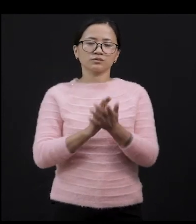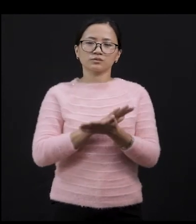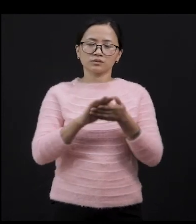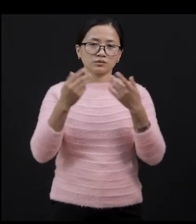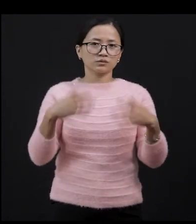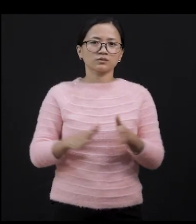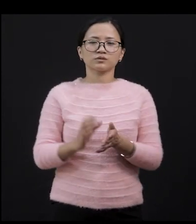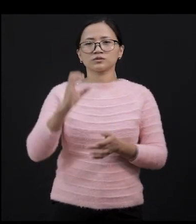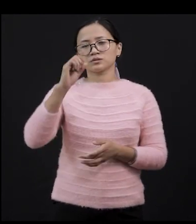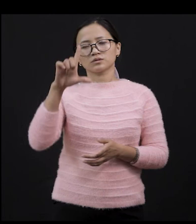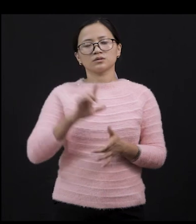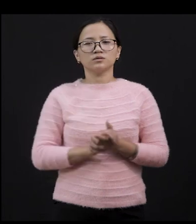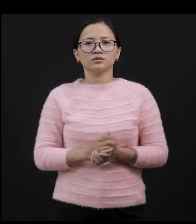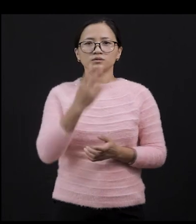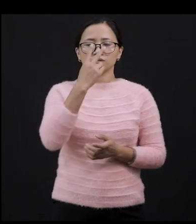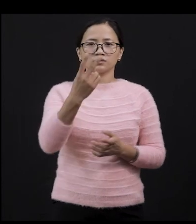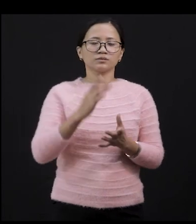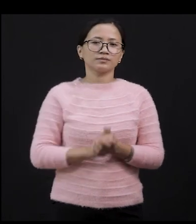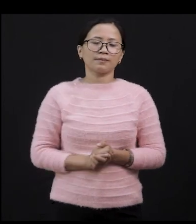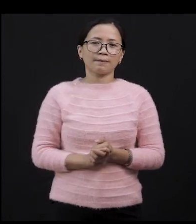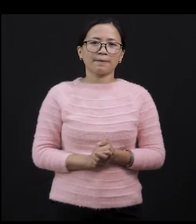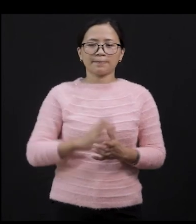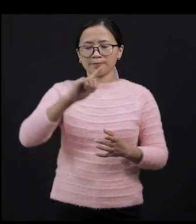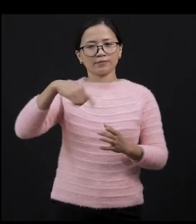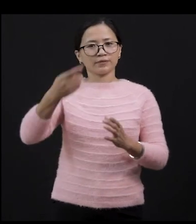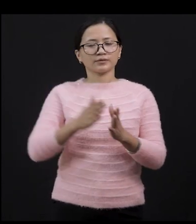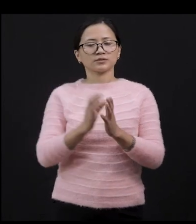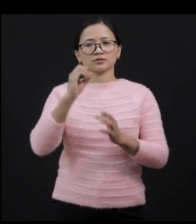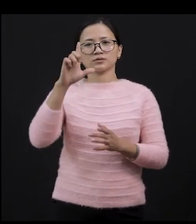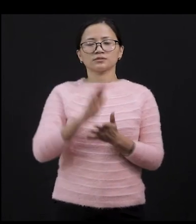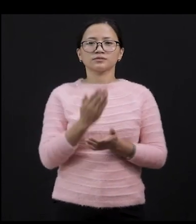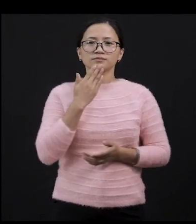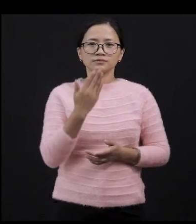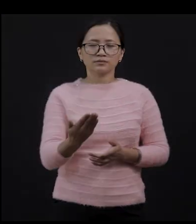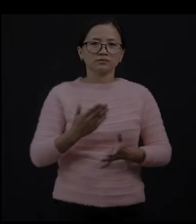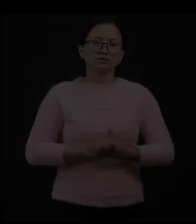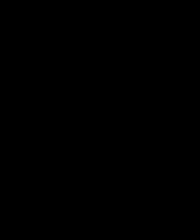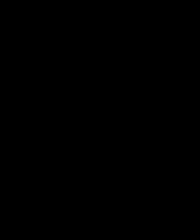end of this class. See you in the next class. Thank you.